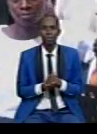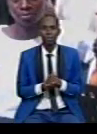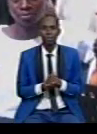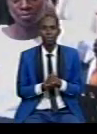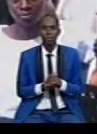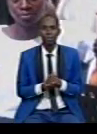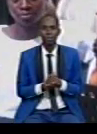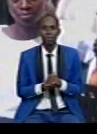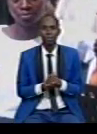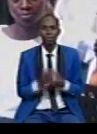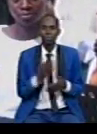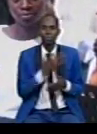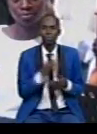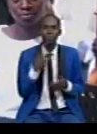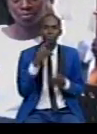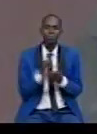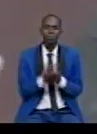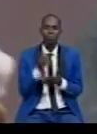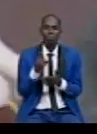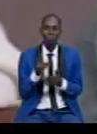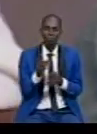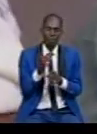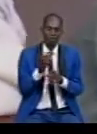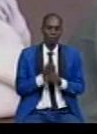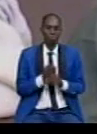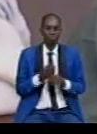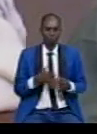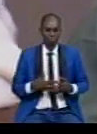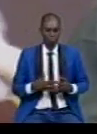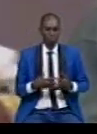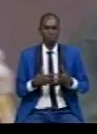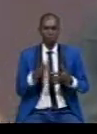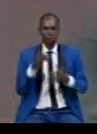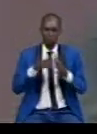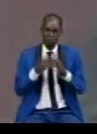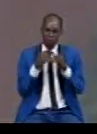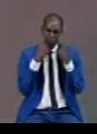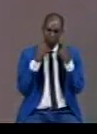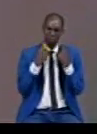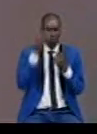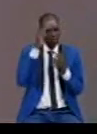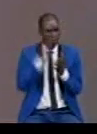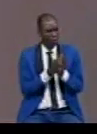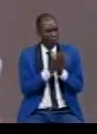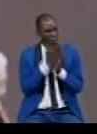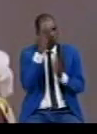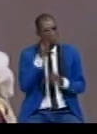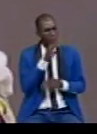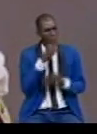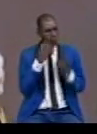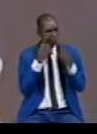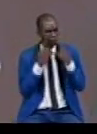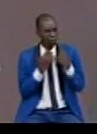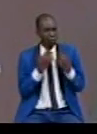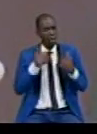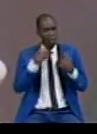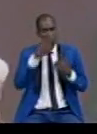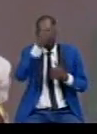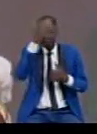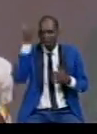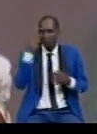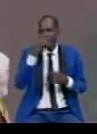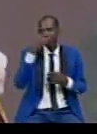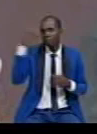She told me I'm pregnant. After that, I began to cry. My husband now said, why are you crying? Have you forget the dream that you told me